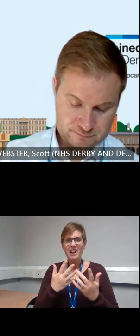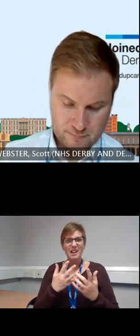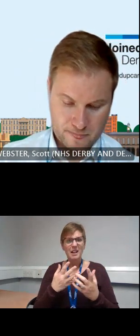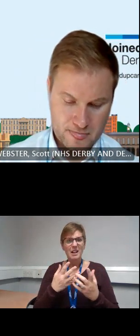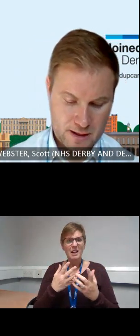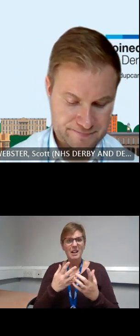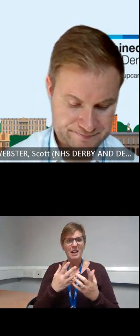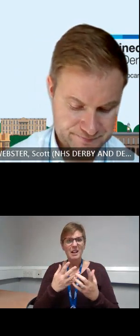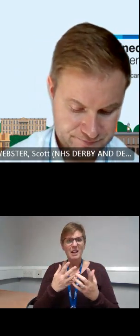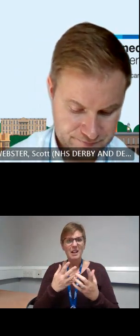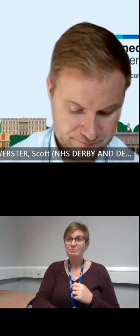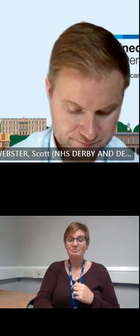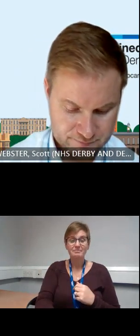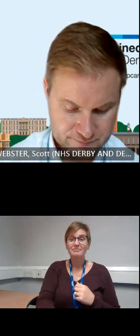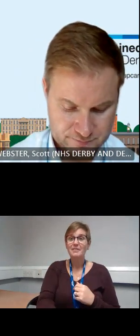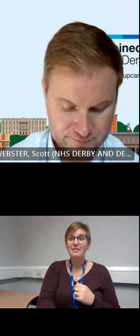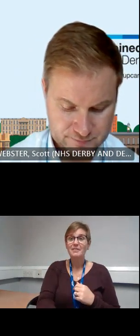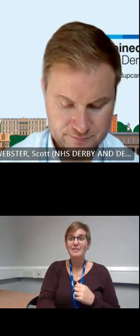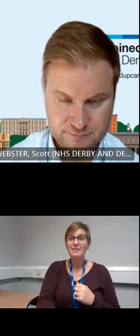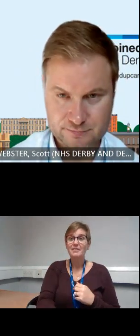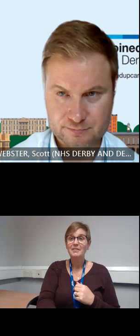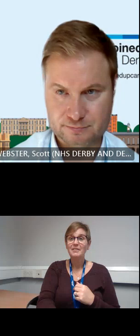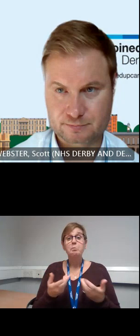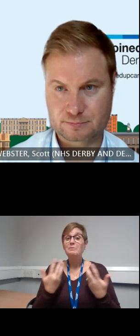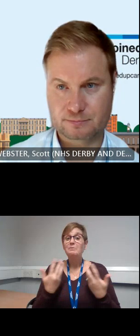to flag it with you.